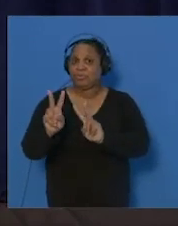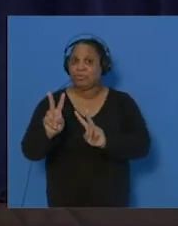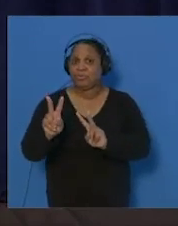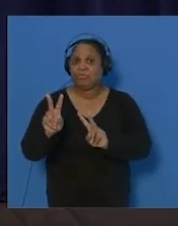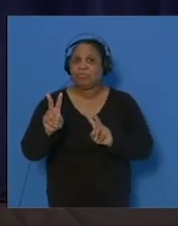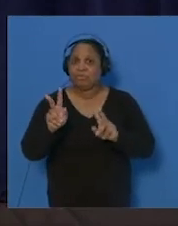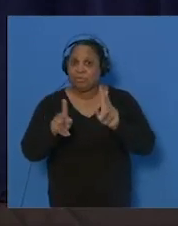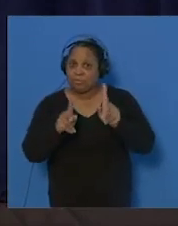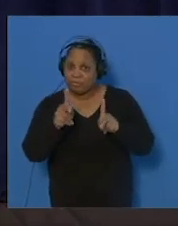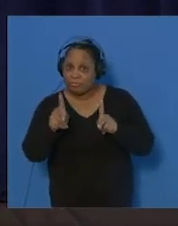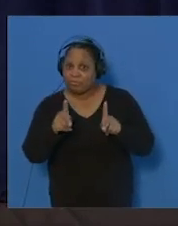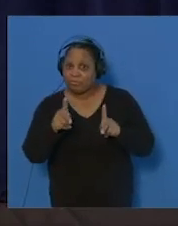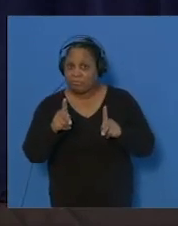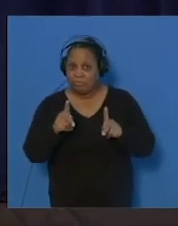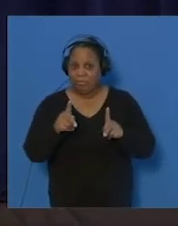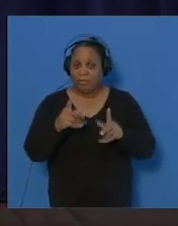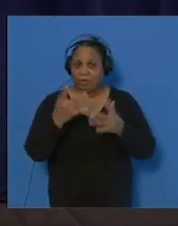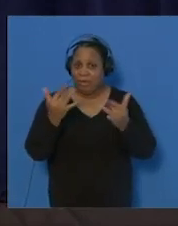a time?